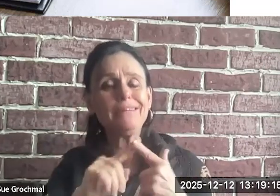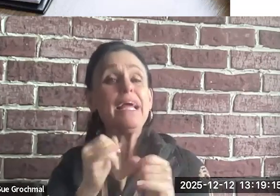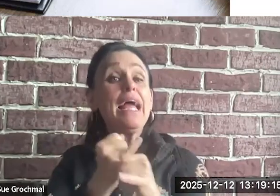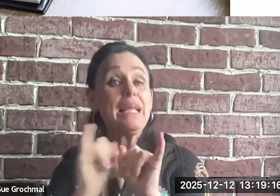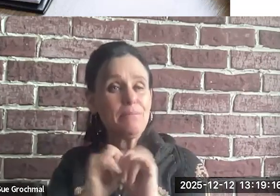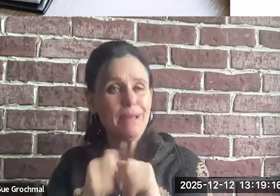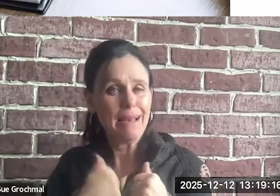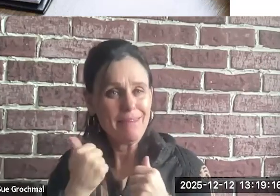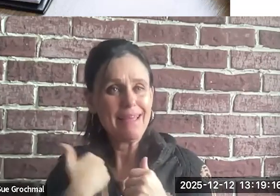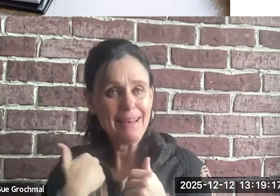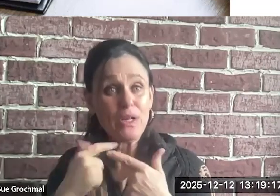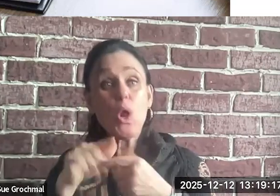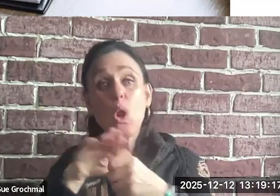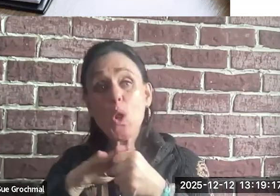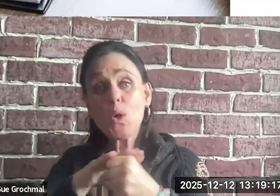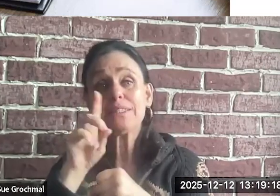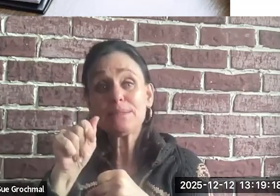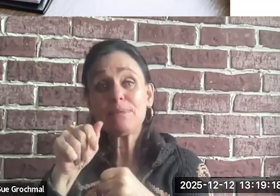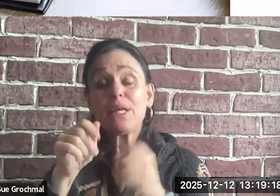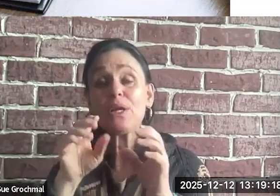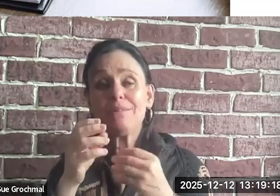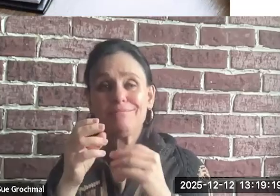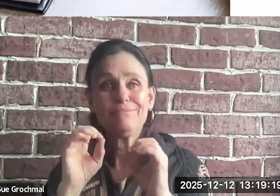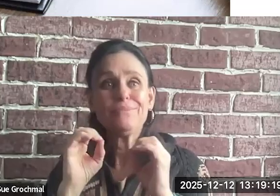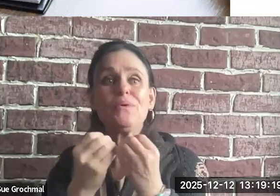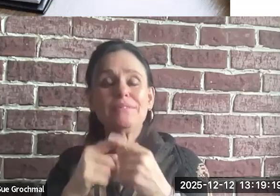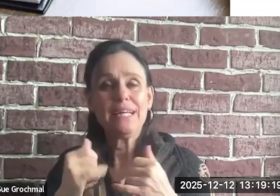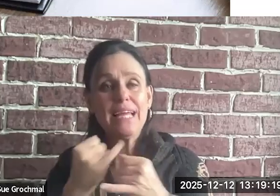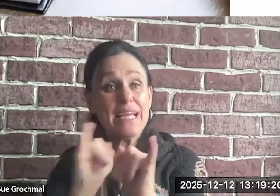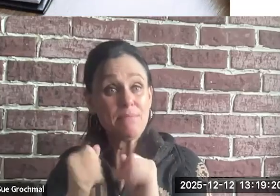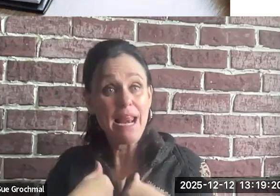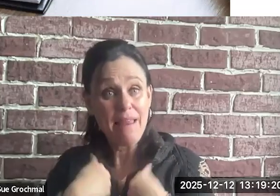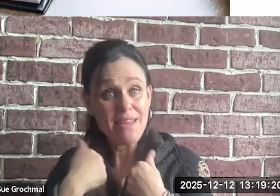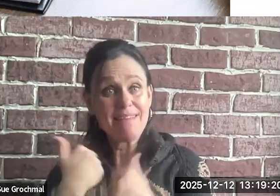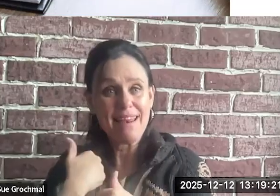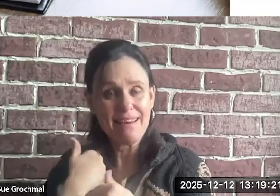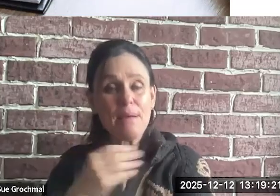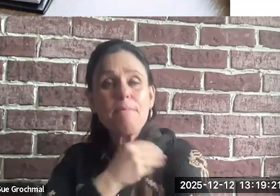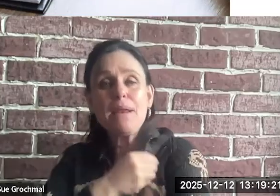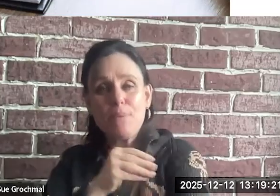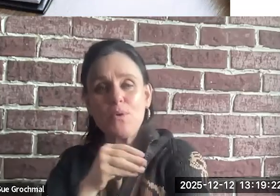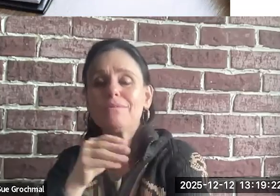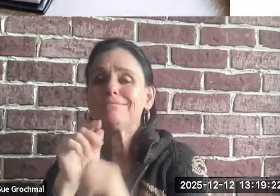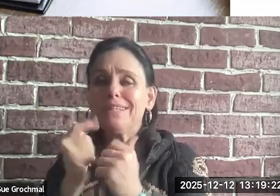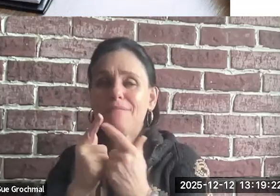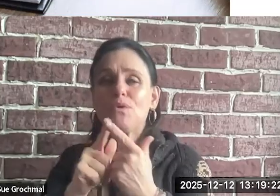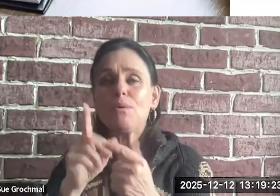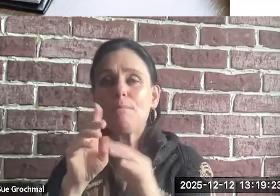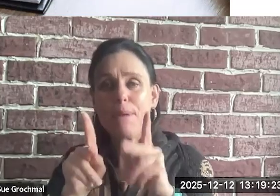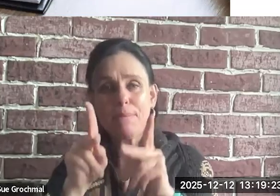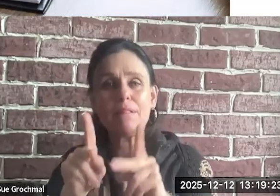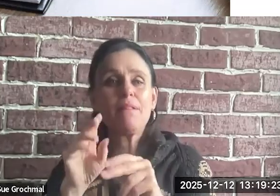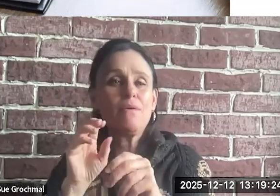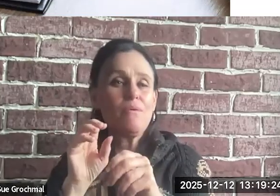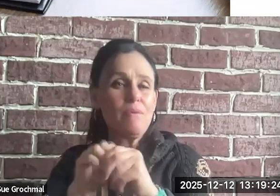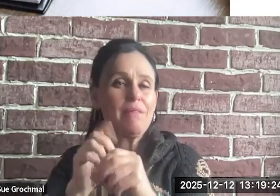Canada, local disability organizations, Independent Living Canada, Manitoba League for Person with Disability, and Inclusion